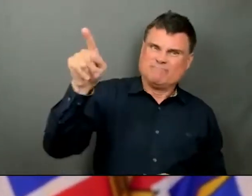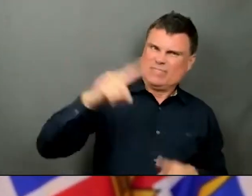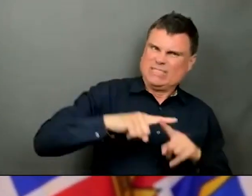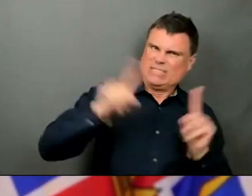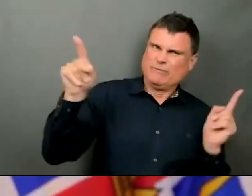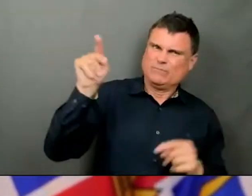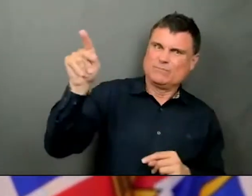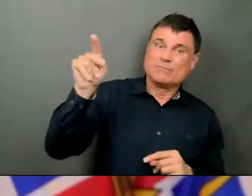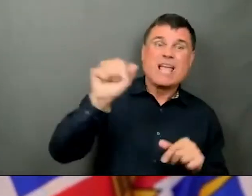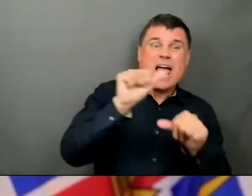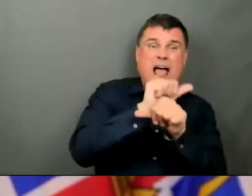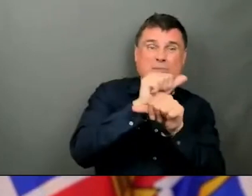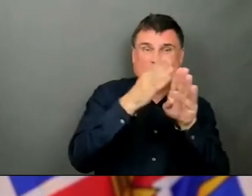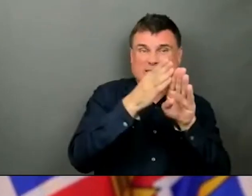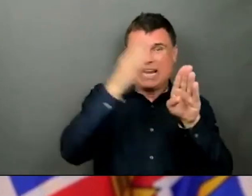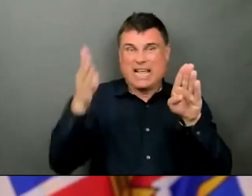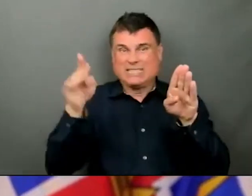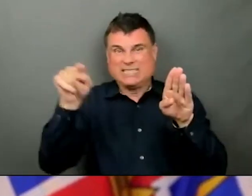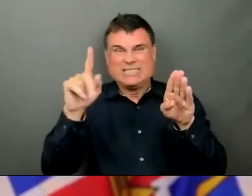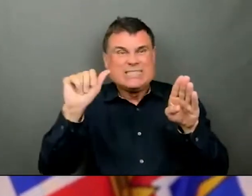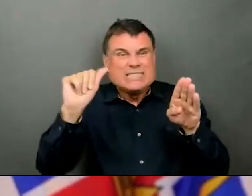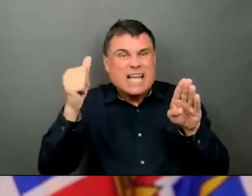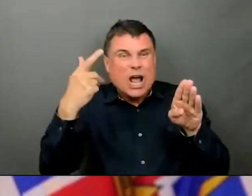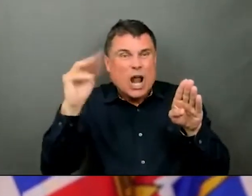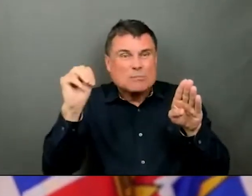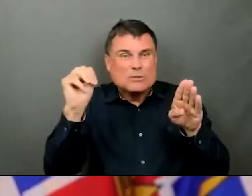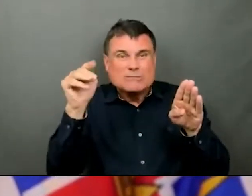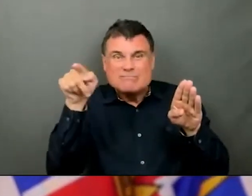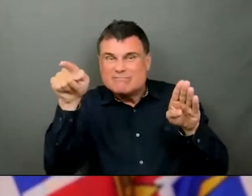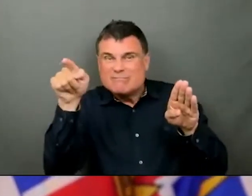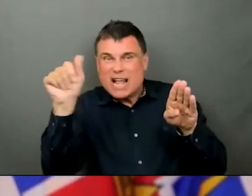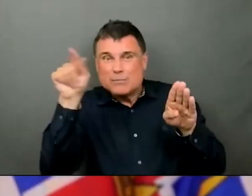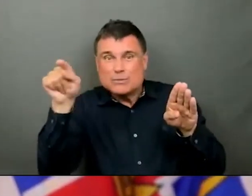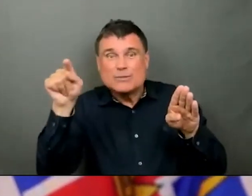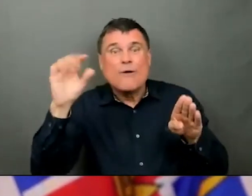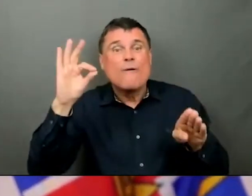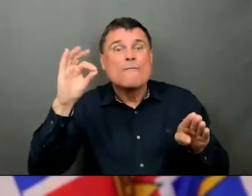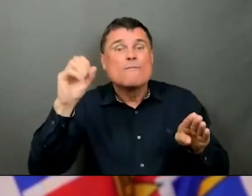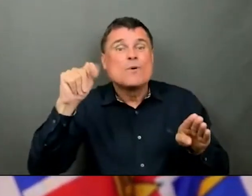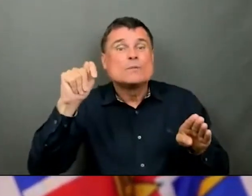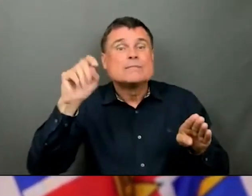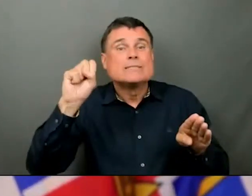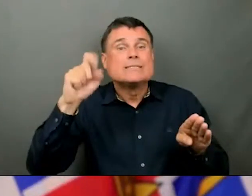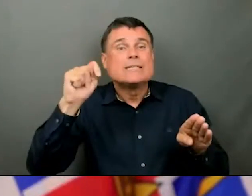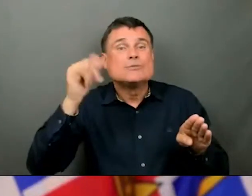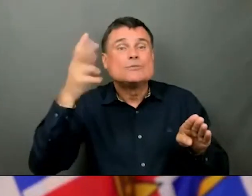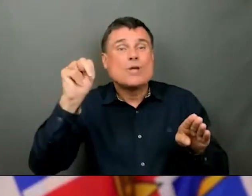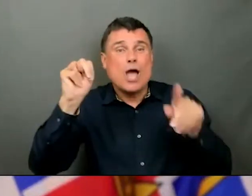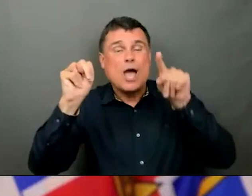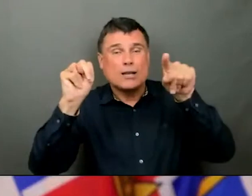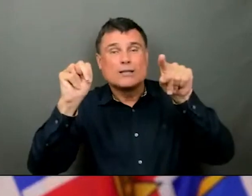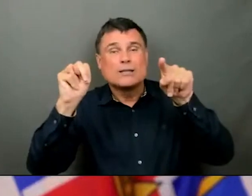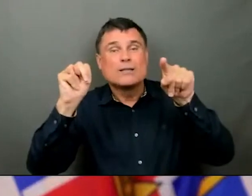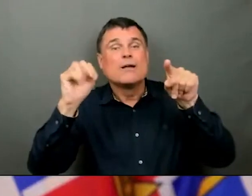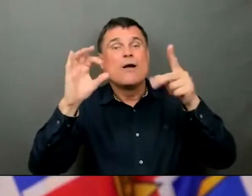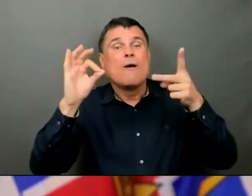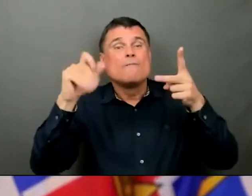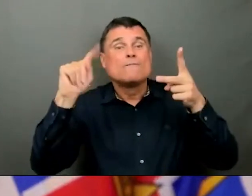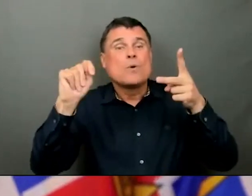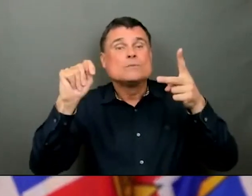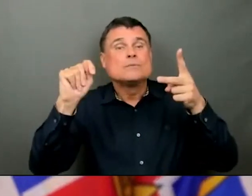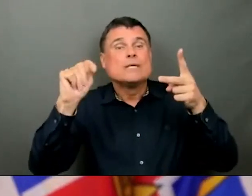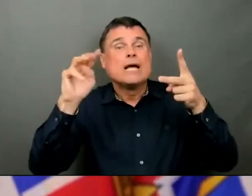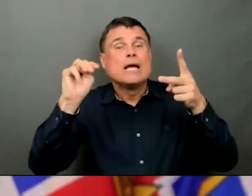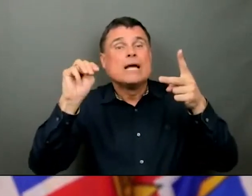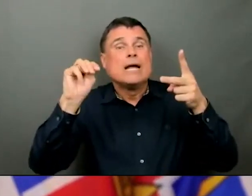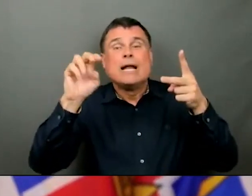10 kilometers away, and Fort St. John and Fort Nelson being added to the high case areas with Dawson